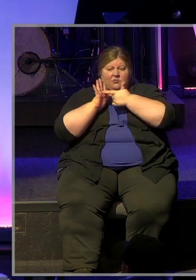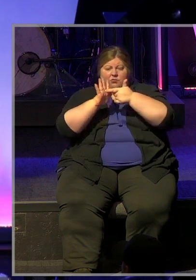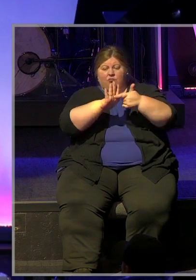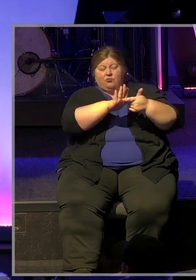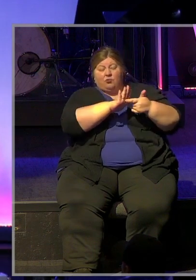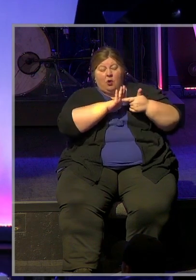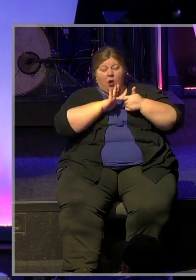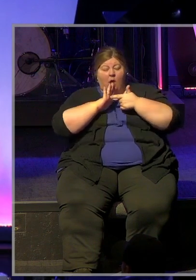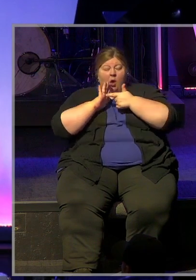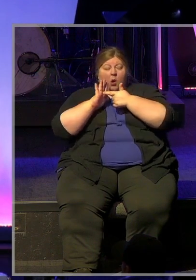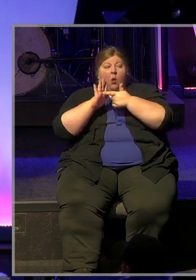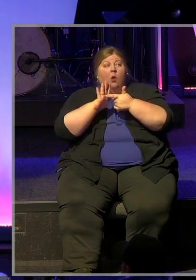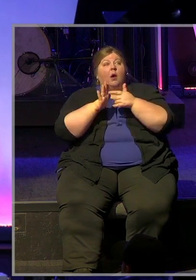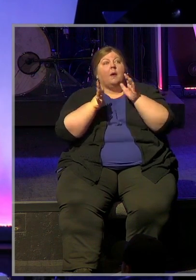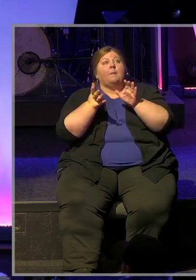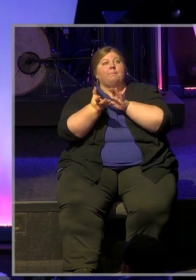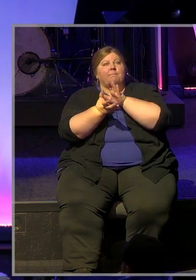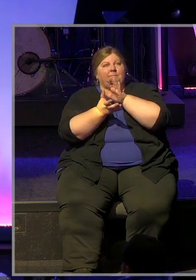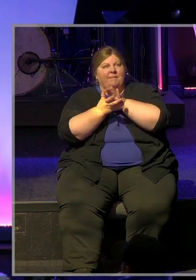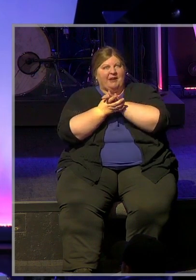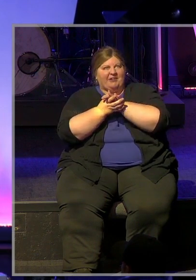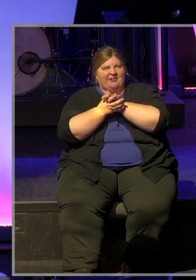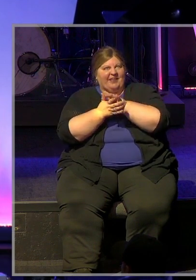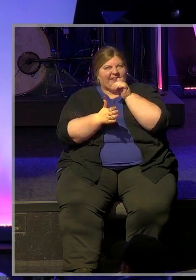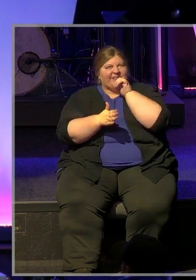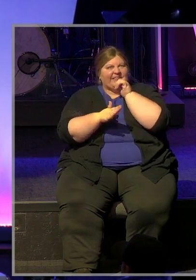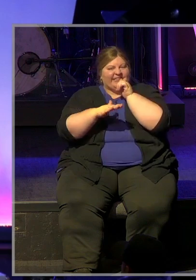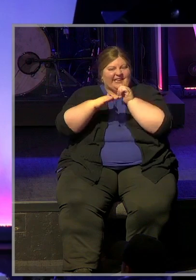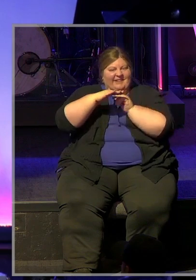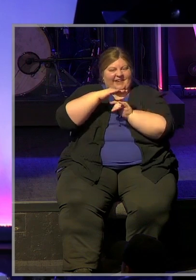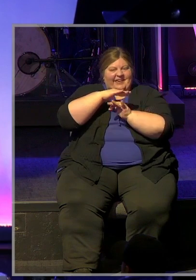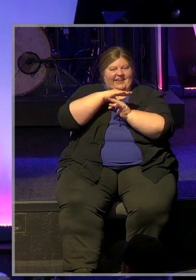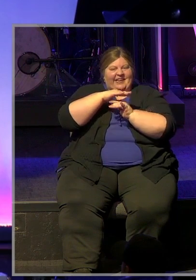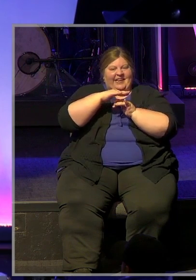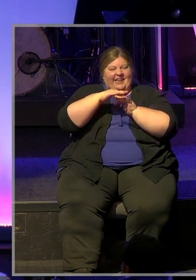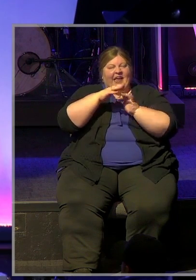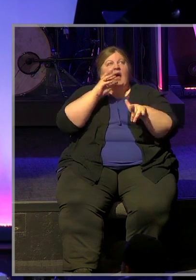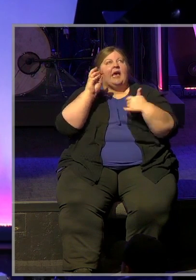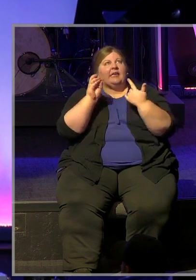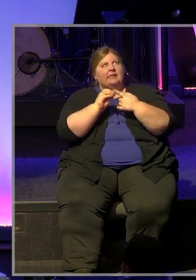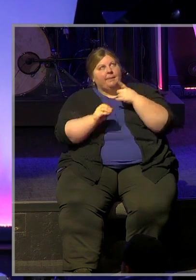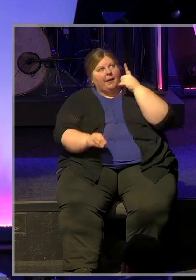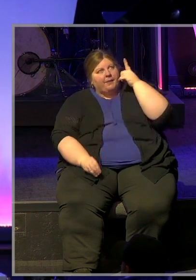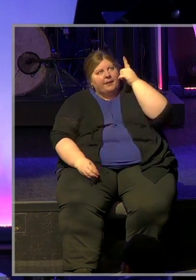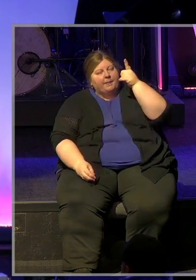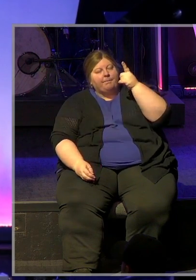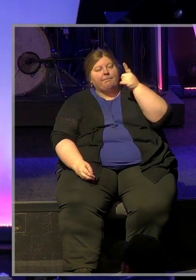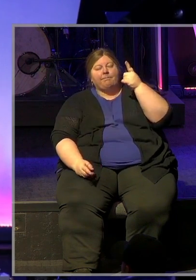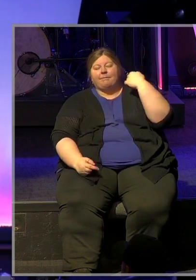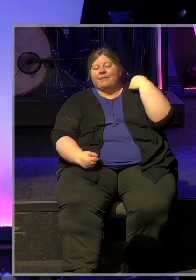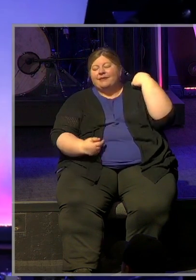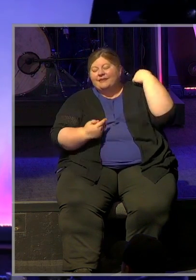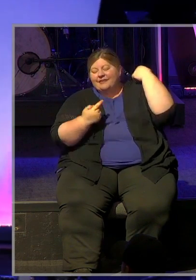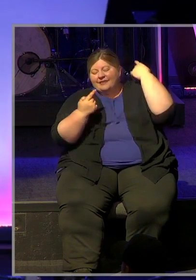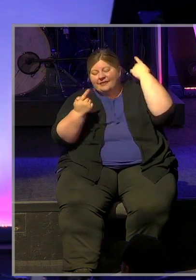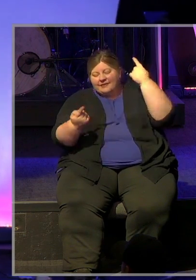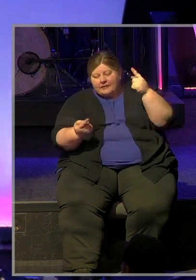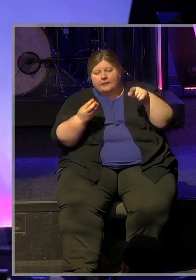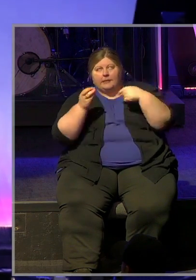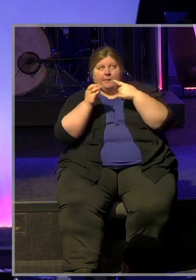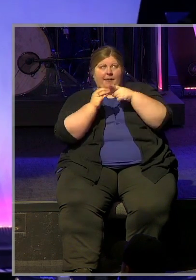what you will see is marriage. There's a secret underneath it, and it's all about me, and it's always been about me since the very beginning of the